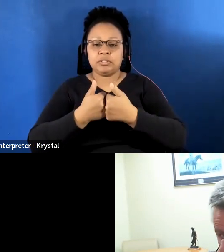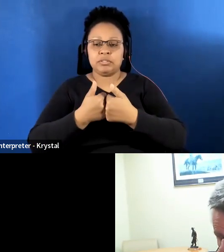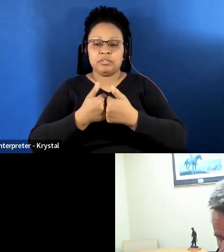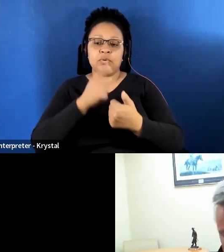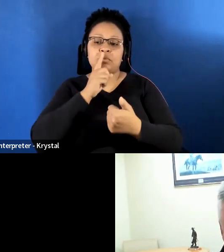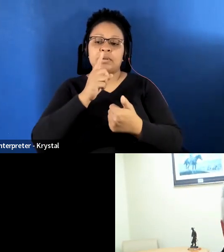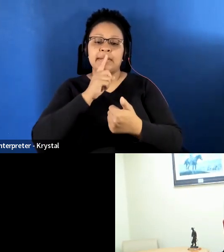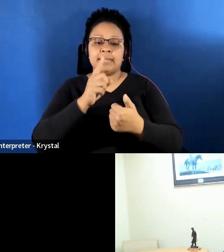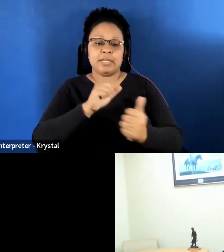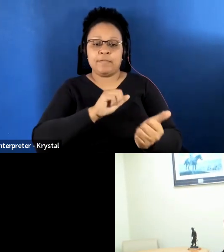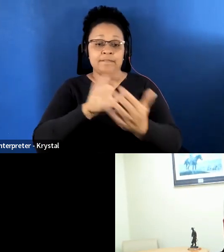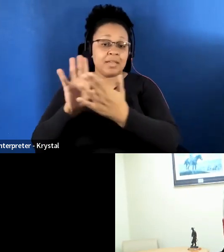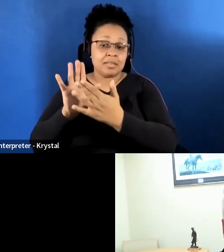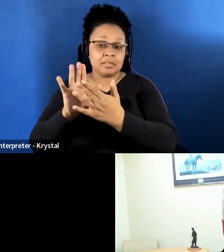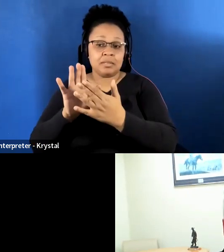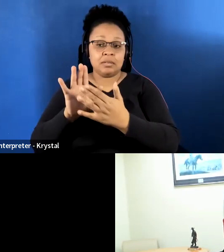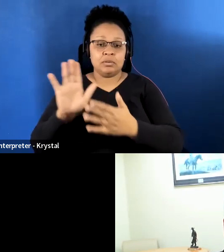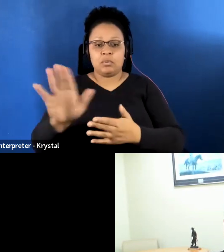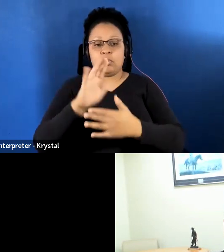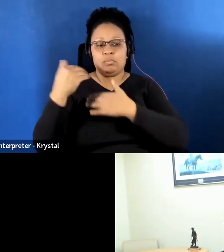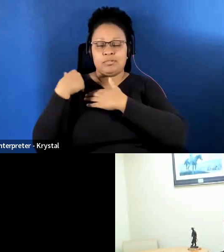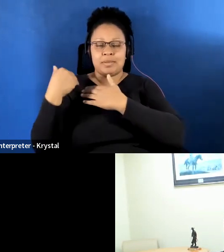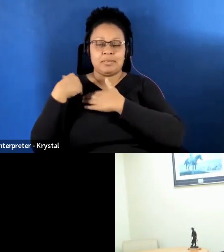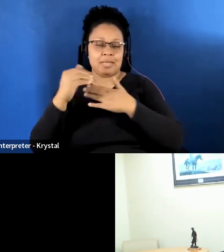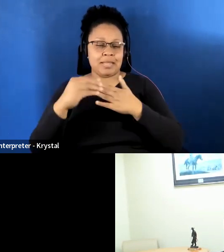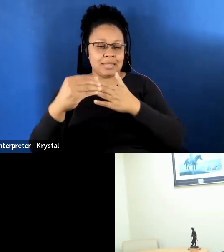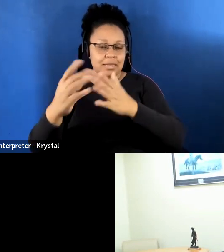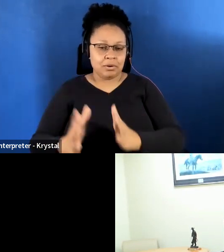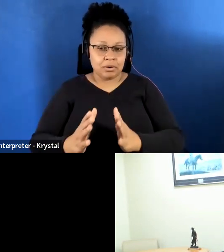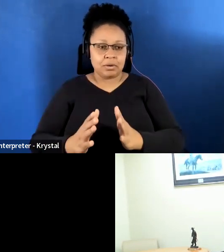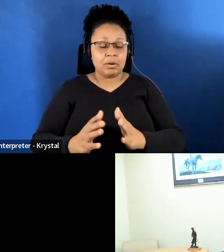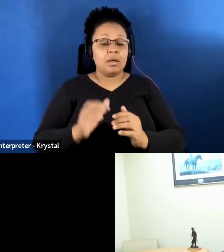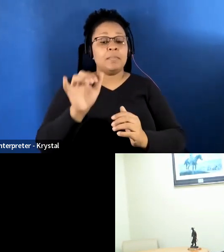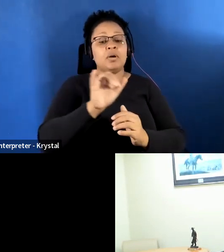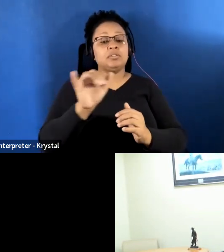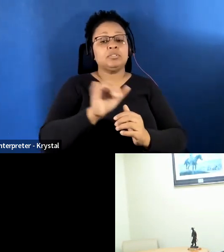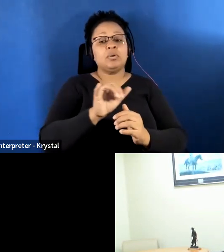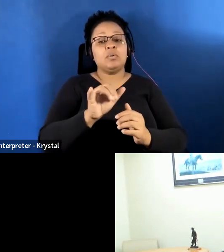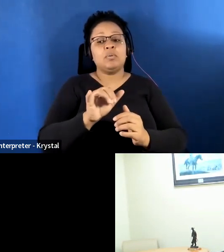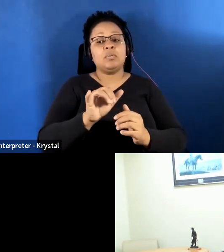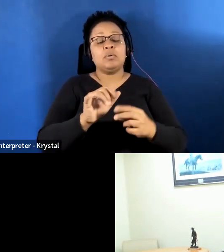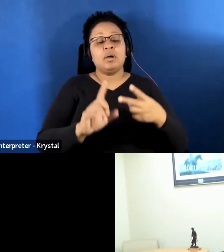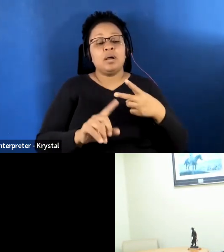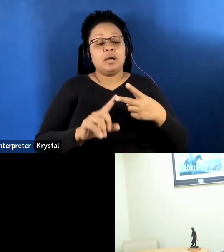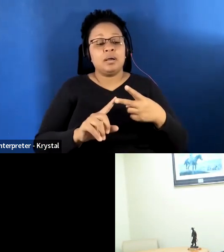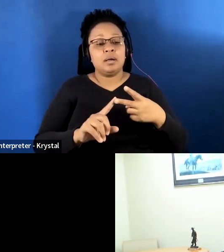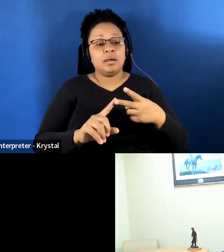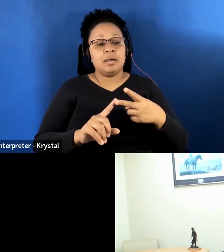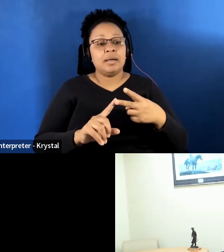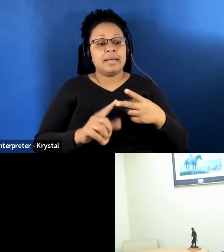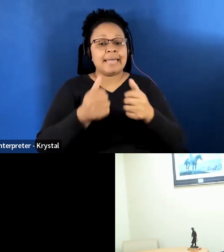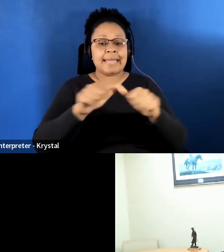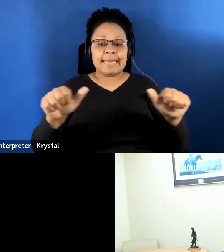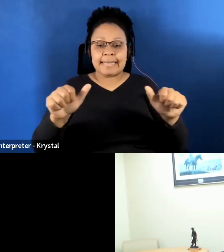really facing as a leader? And on the opposite side of that spectrum, what about anything